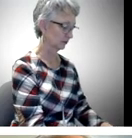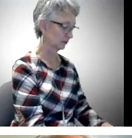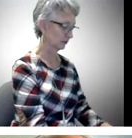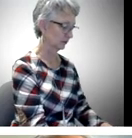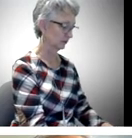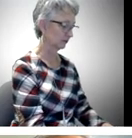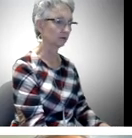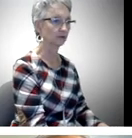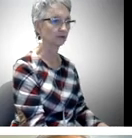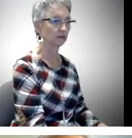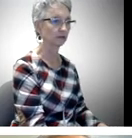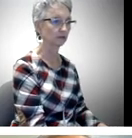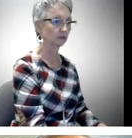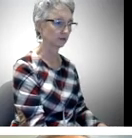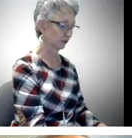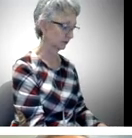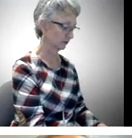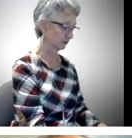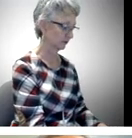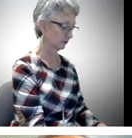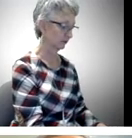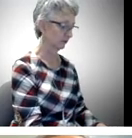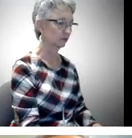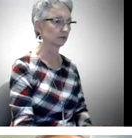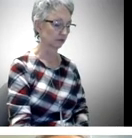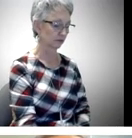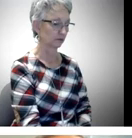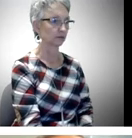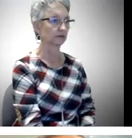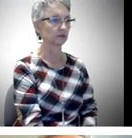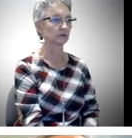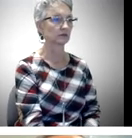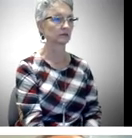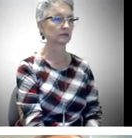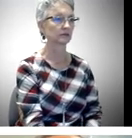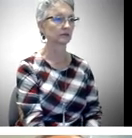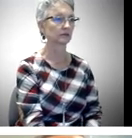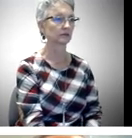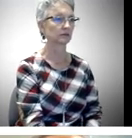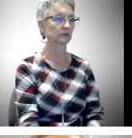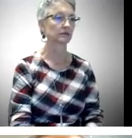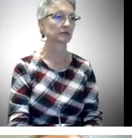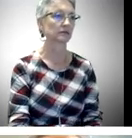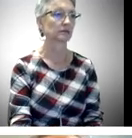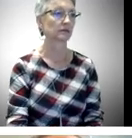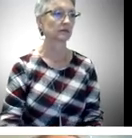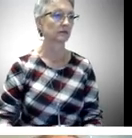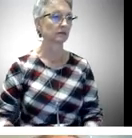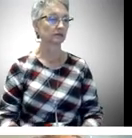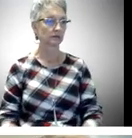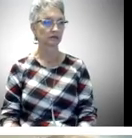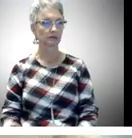record or real. It's very rare for me to sit down with my client and to explain what's in the record. We never do that. But